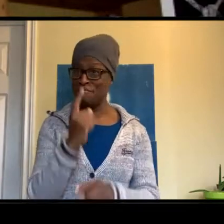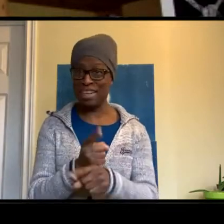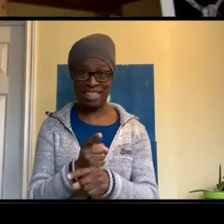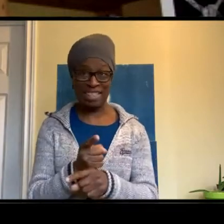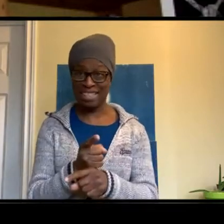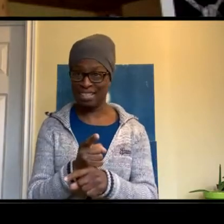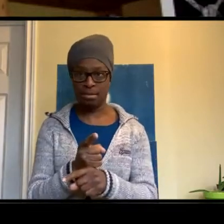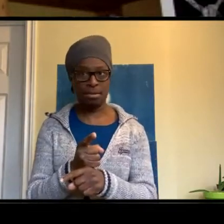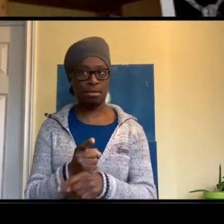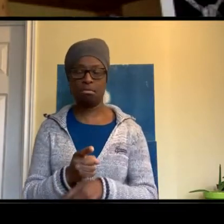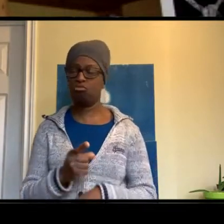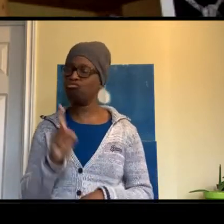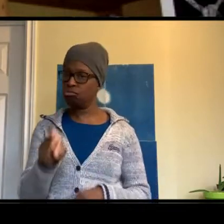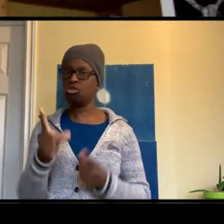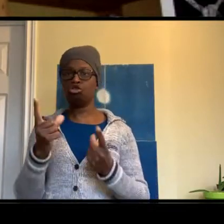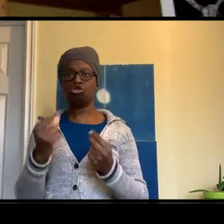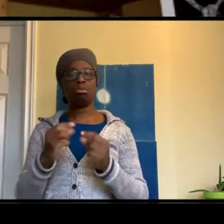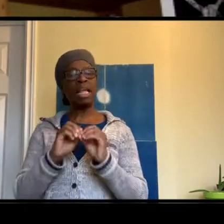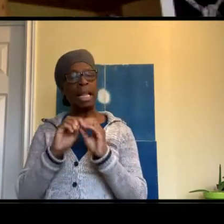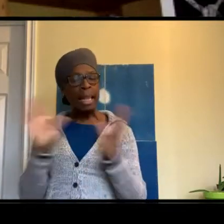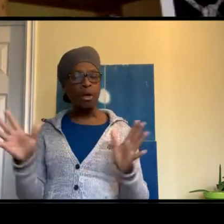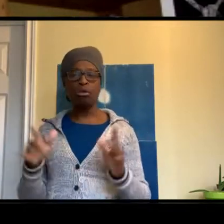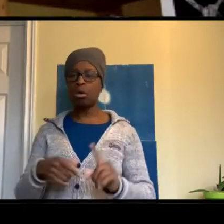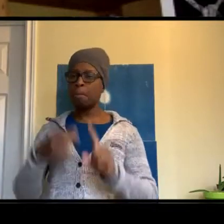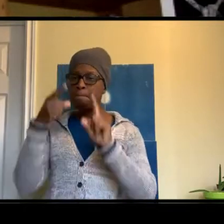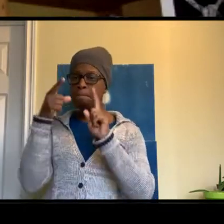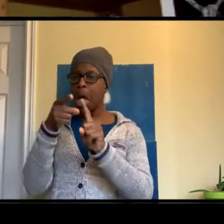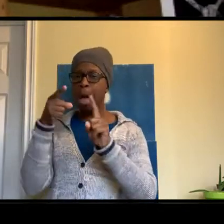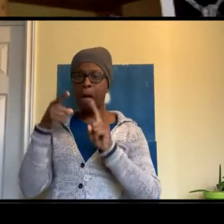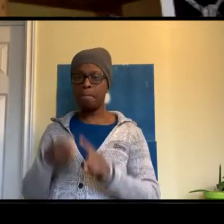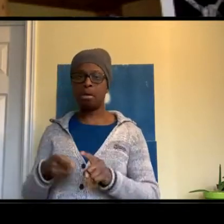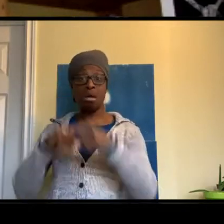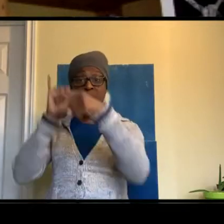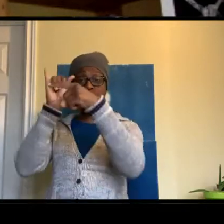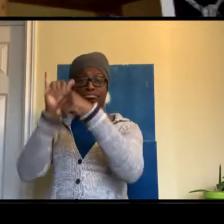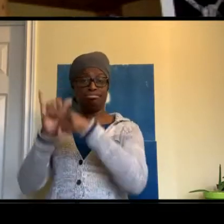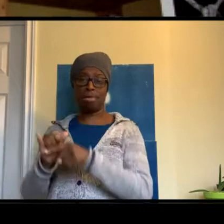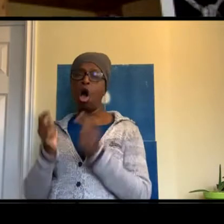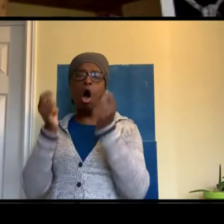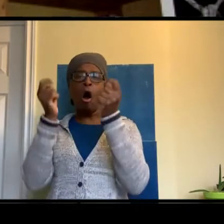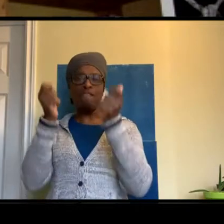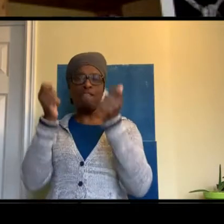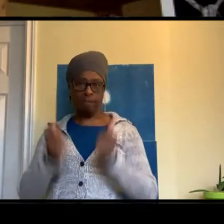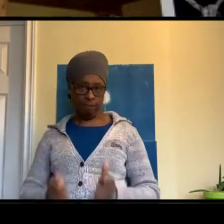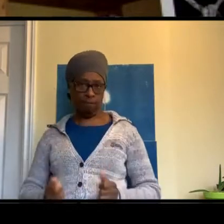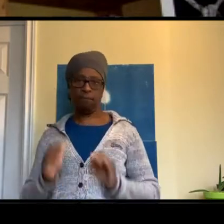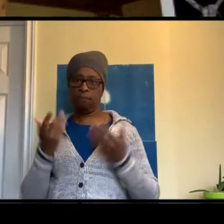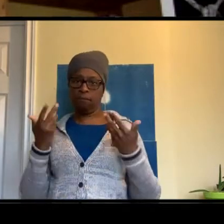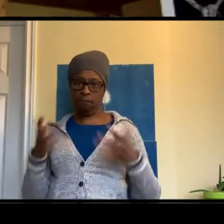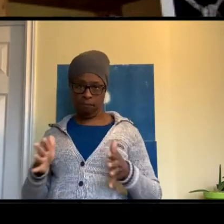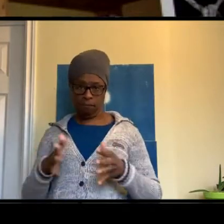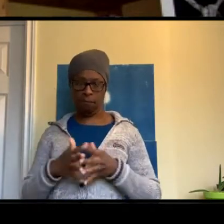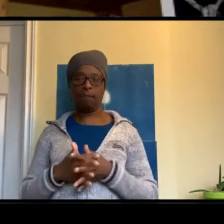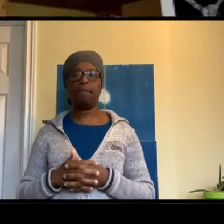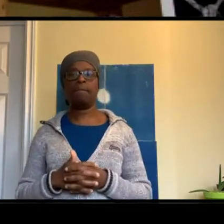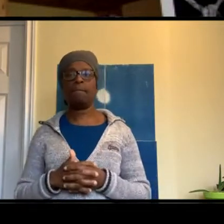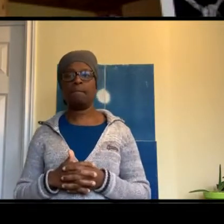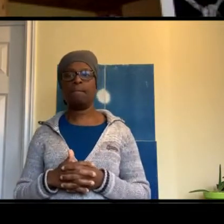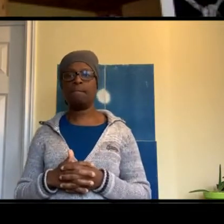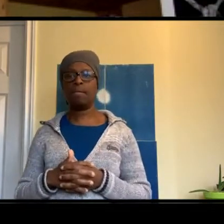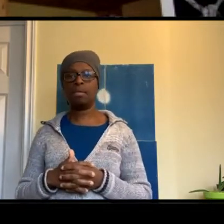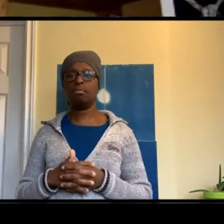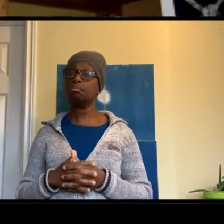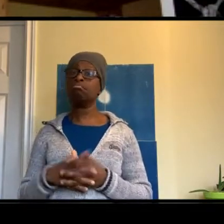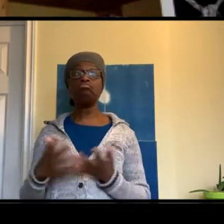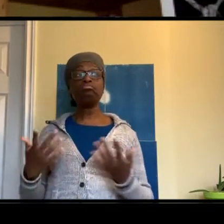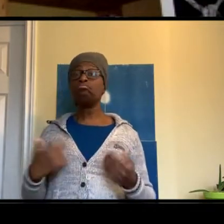true. Avoiding complication or complicated language, like you said, using small, clear